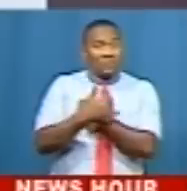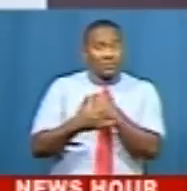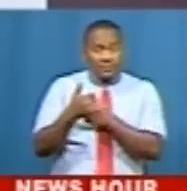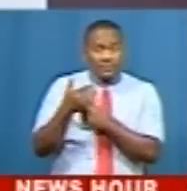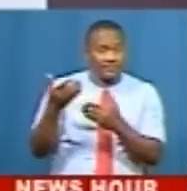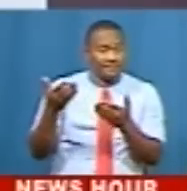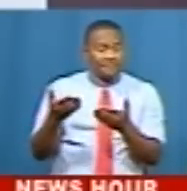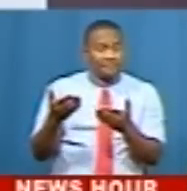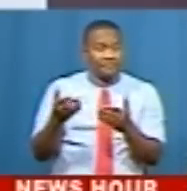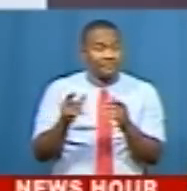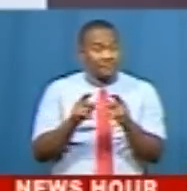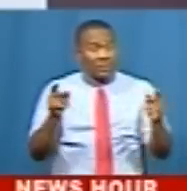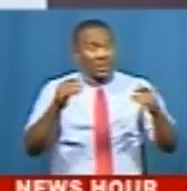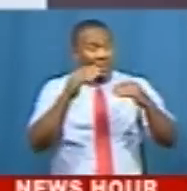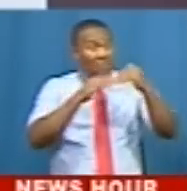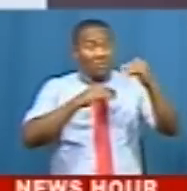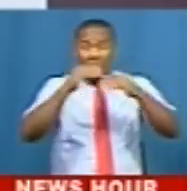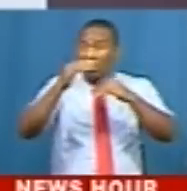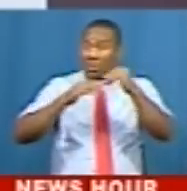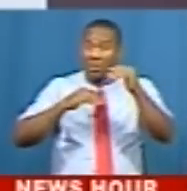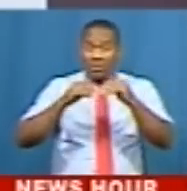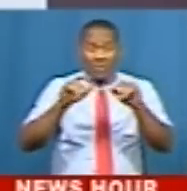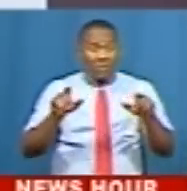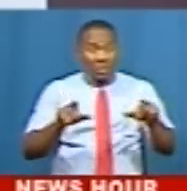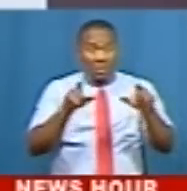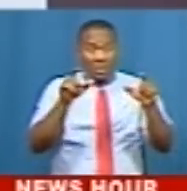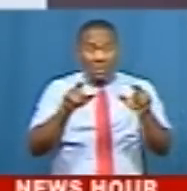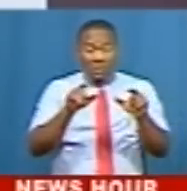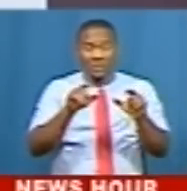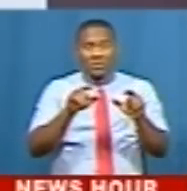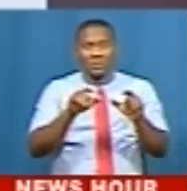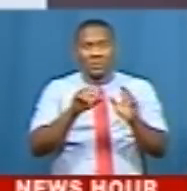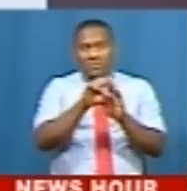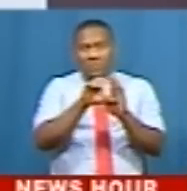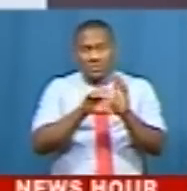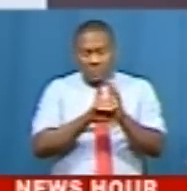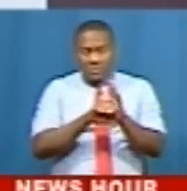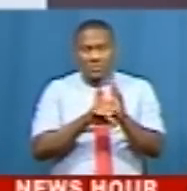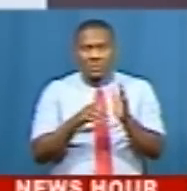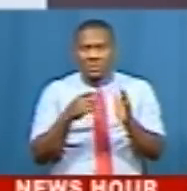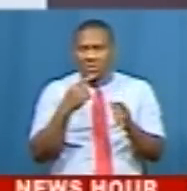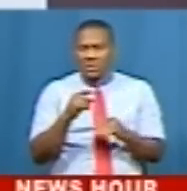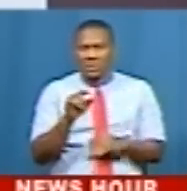safety for public construction. Launching the code, Dr. Bawumia said that